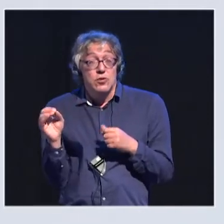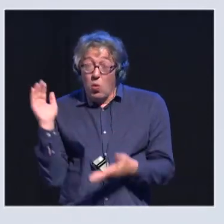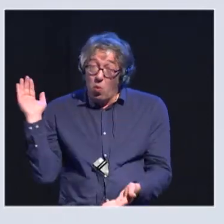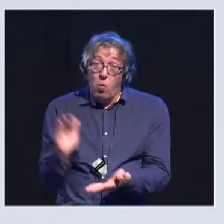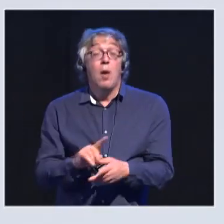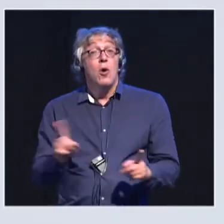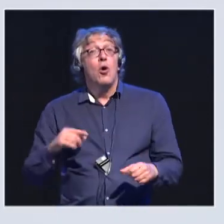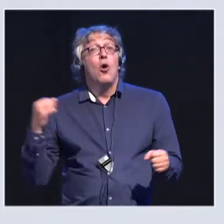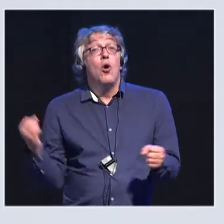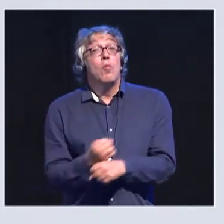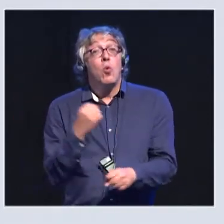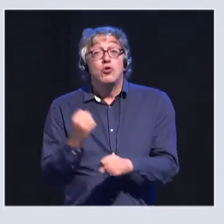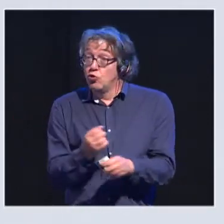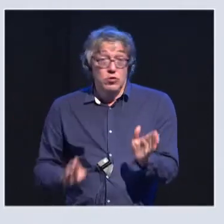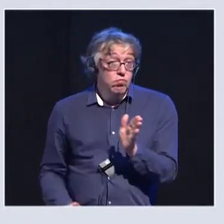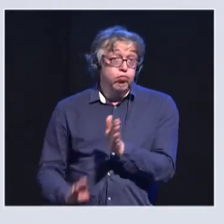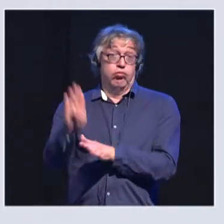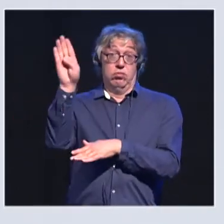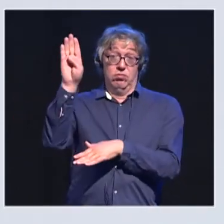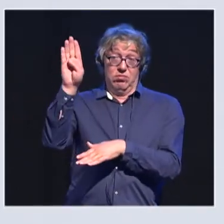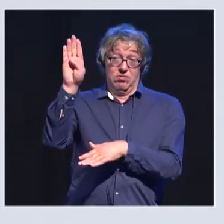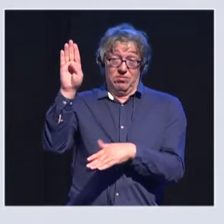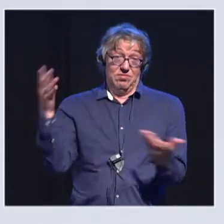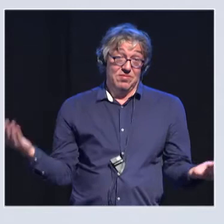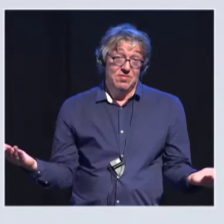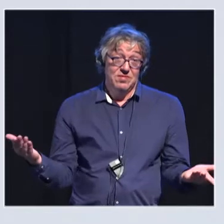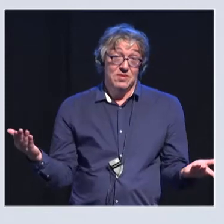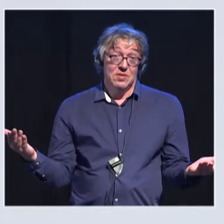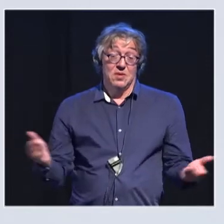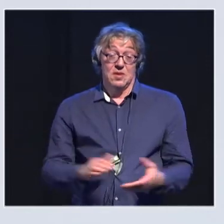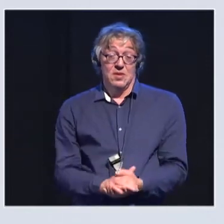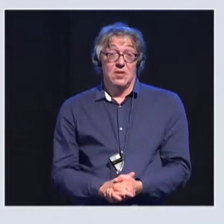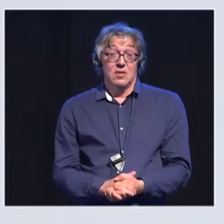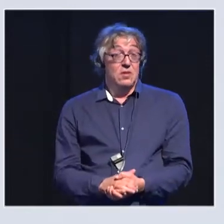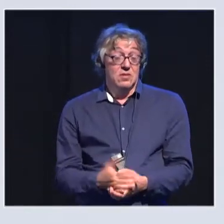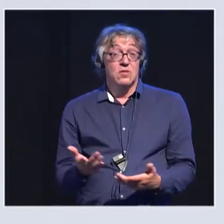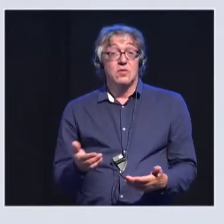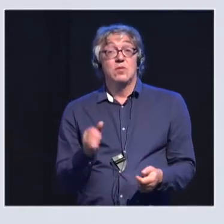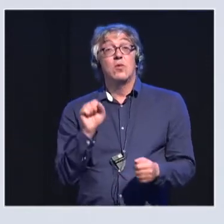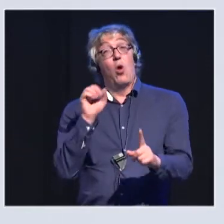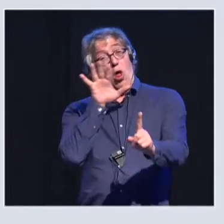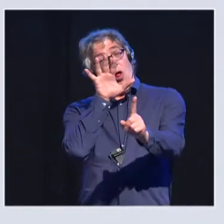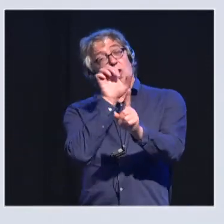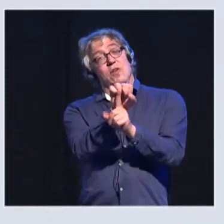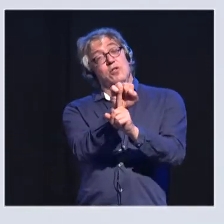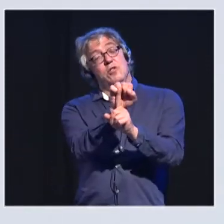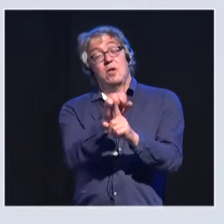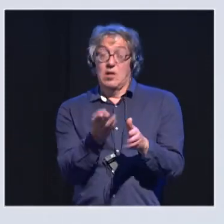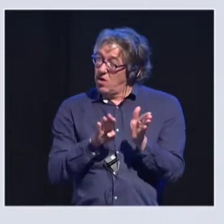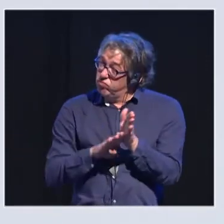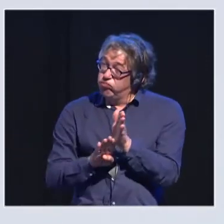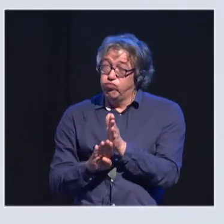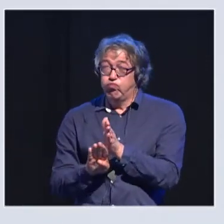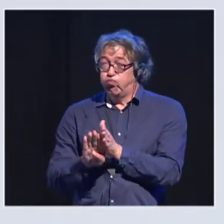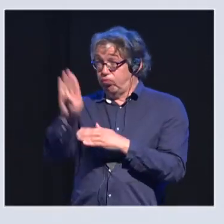volumes increased quite rapidly, and those efficiency figures improved even more rapidly. Just